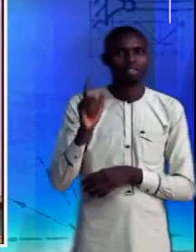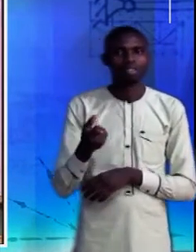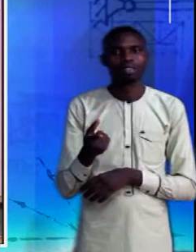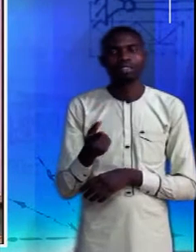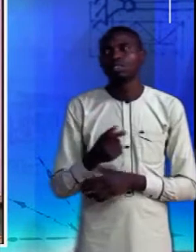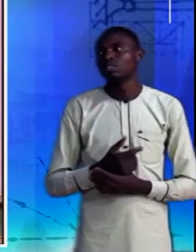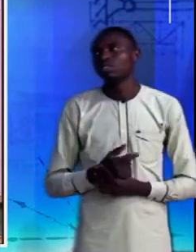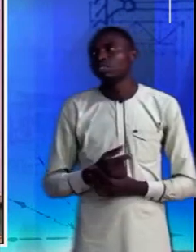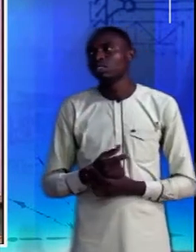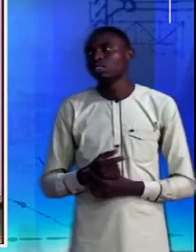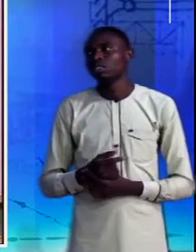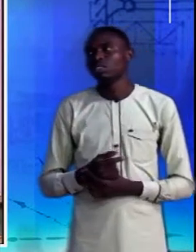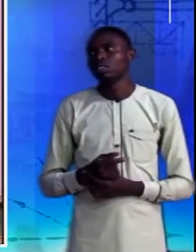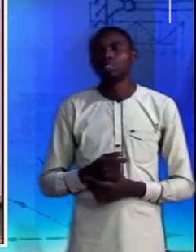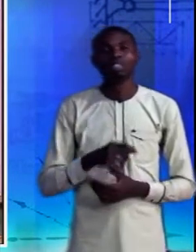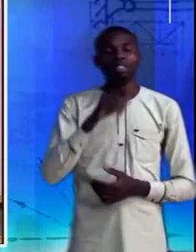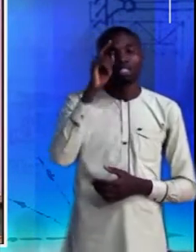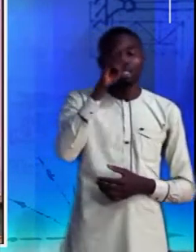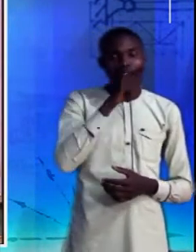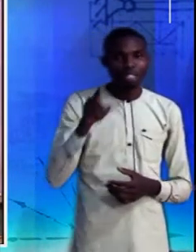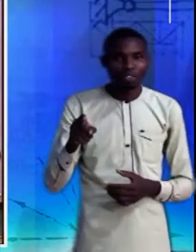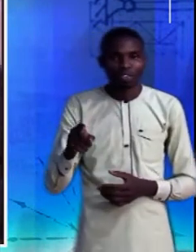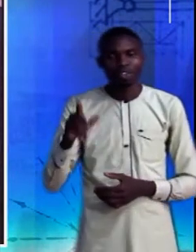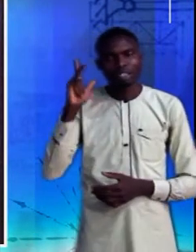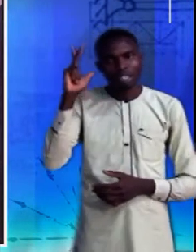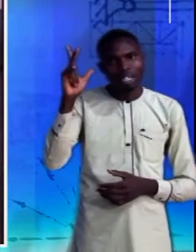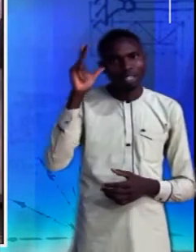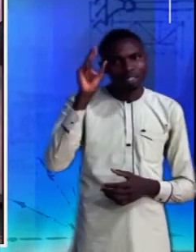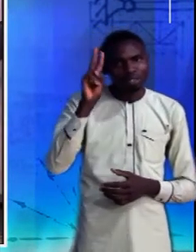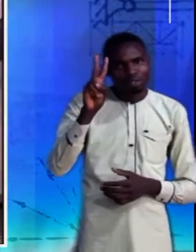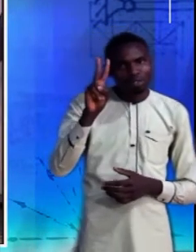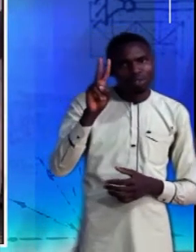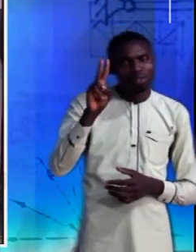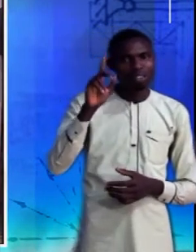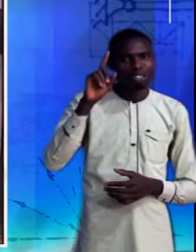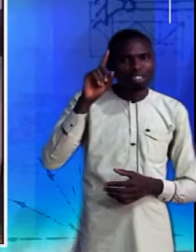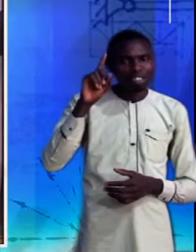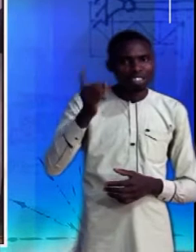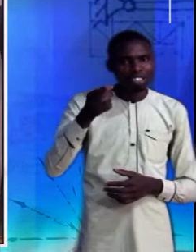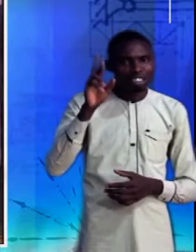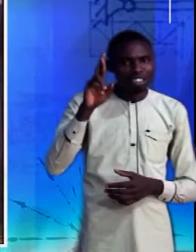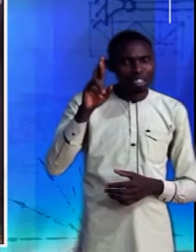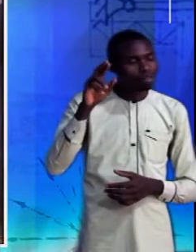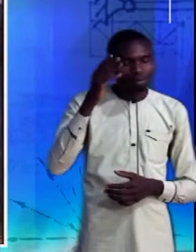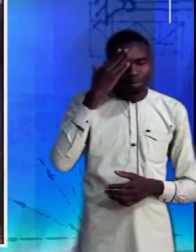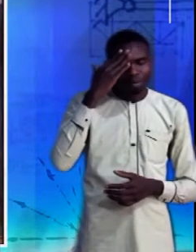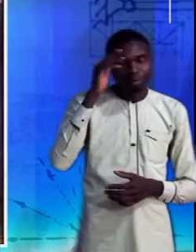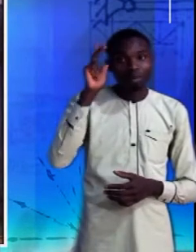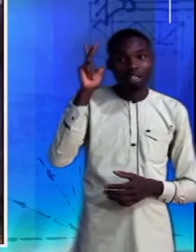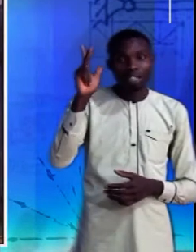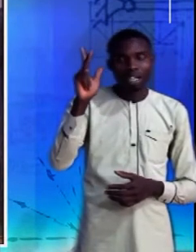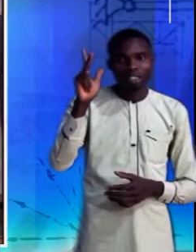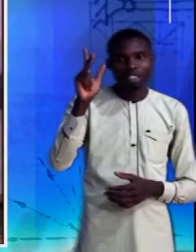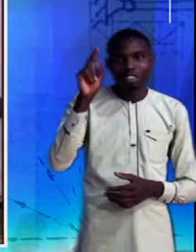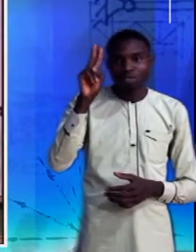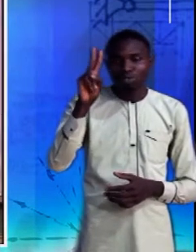7 days? Now, let us take example of that conversion. Let's say